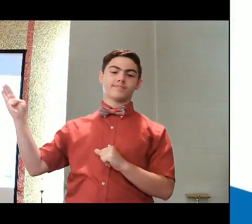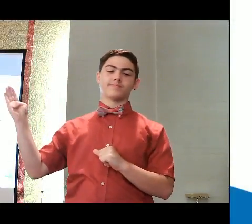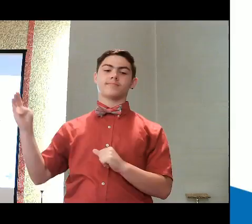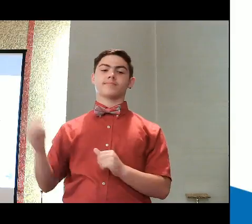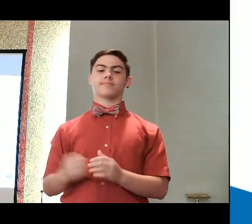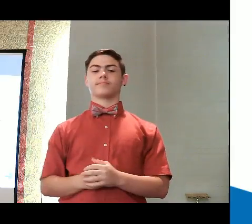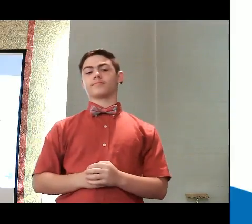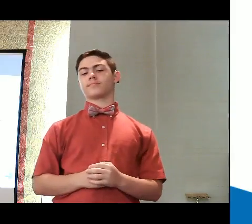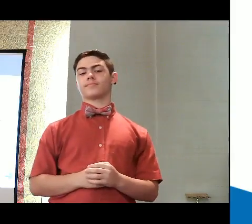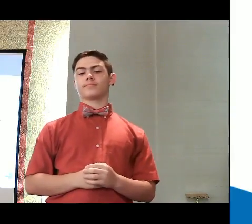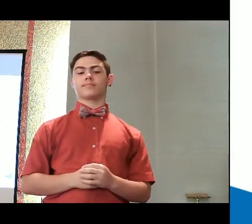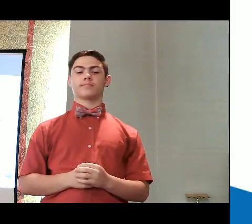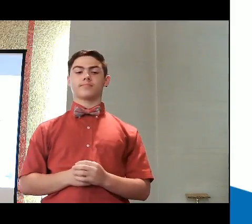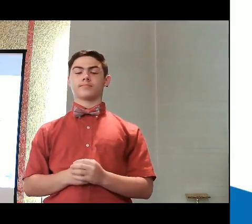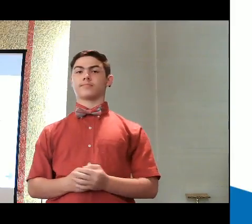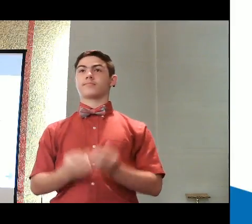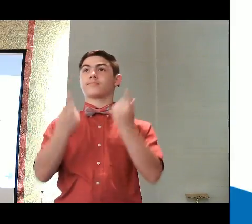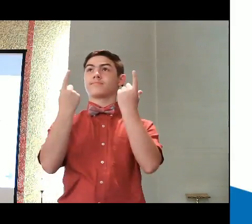beyond the blue.